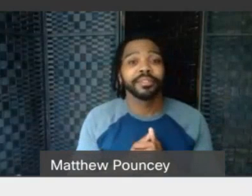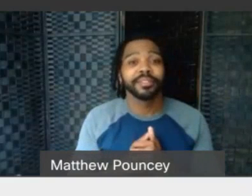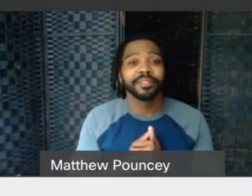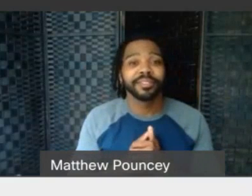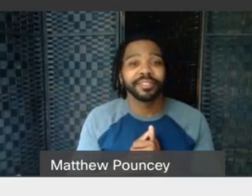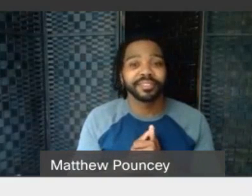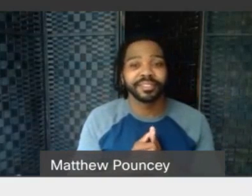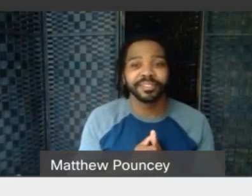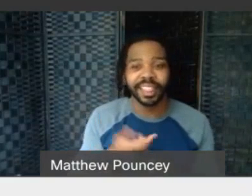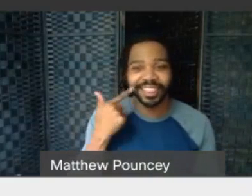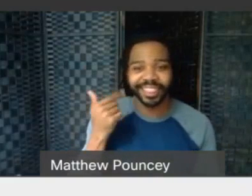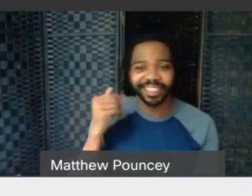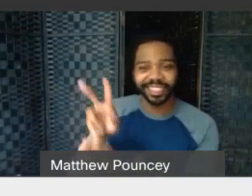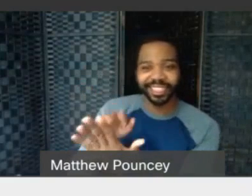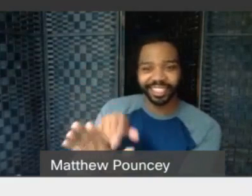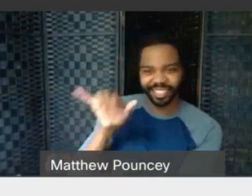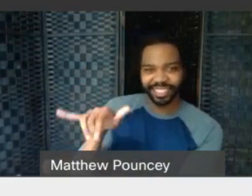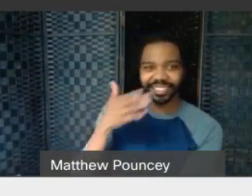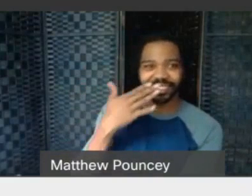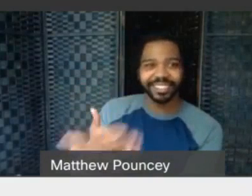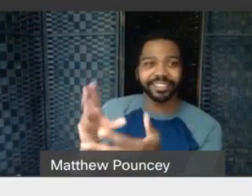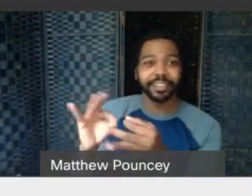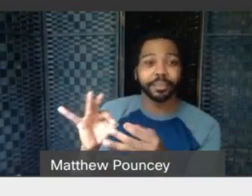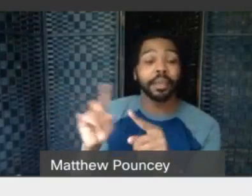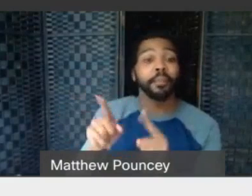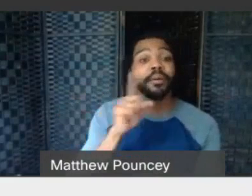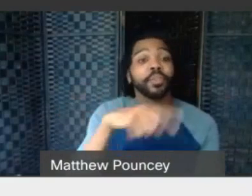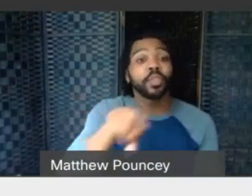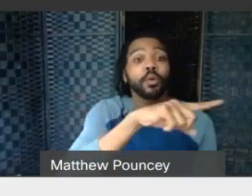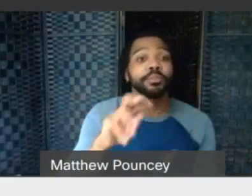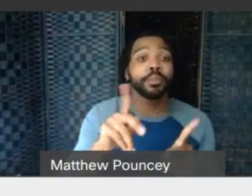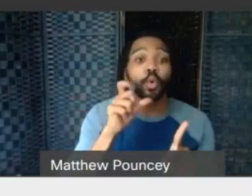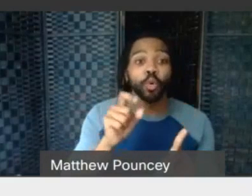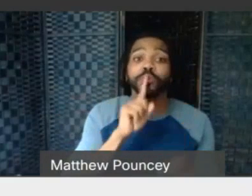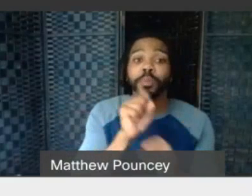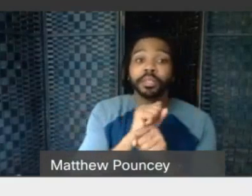that's a good one right there. So for people who do visit the website, you